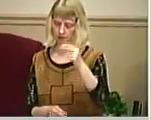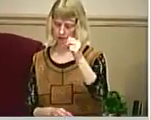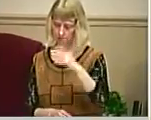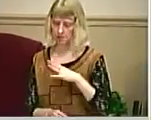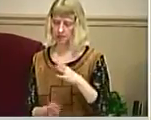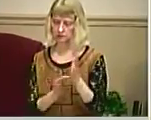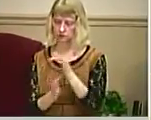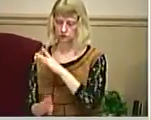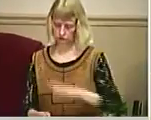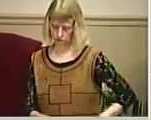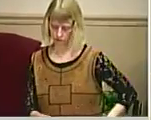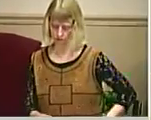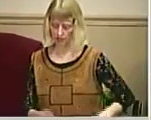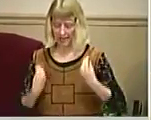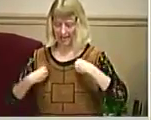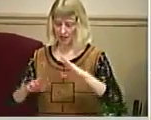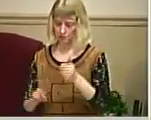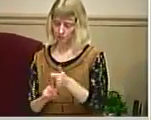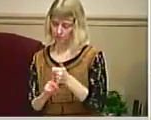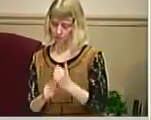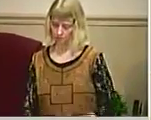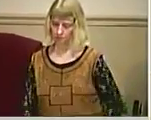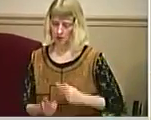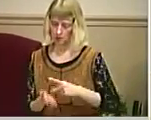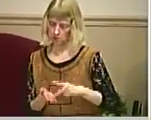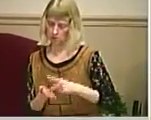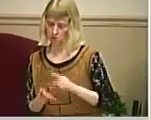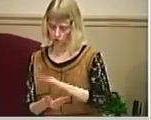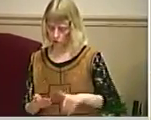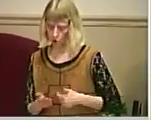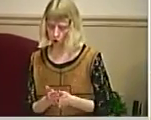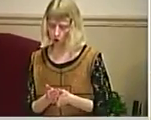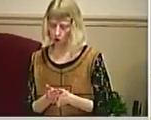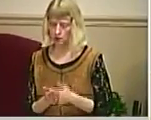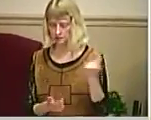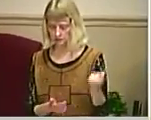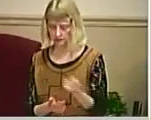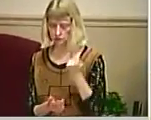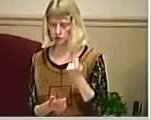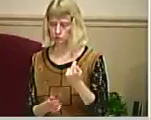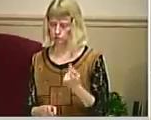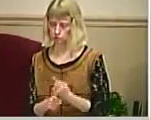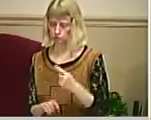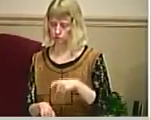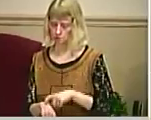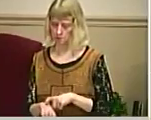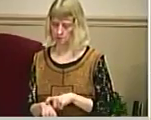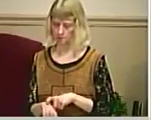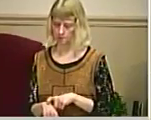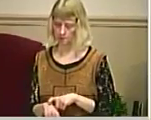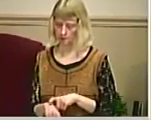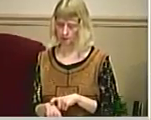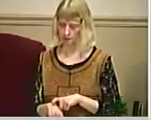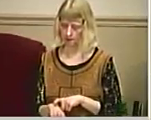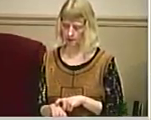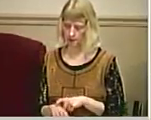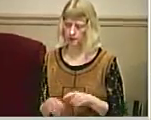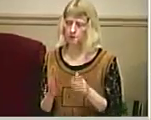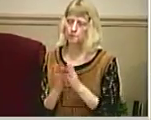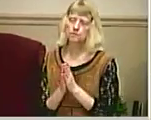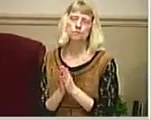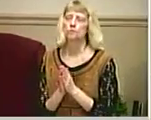Christ Jesus, who gave himself a ransom for all to be testified in due time. Let's